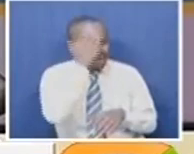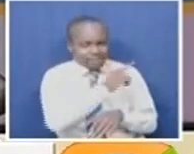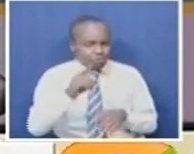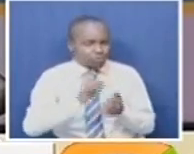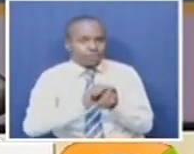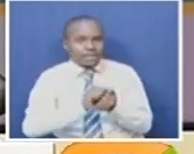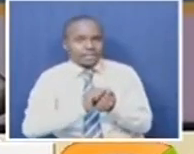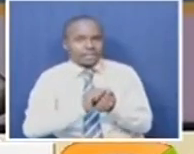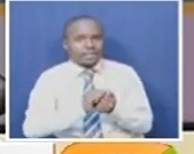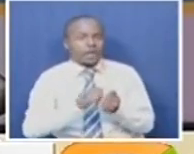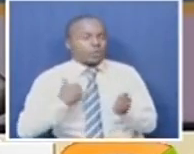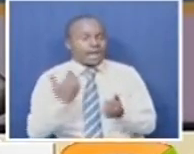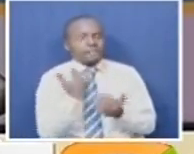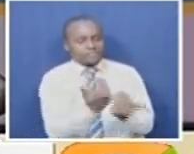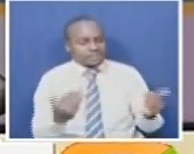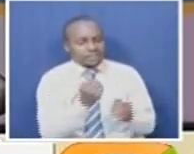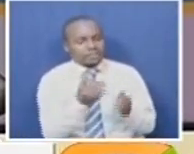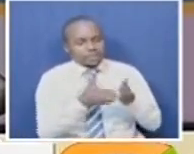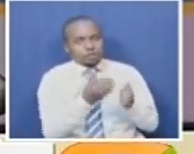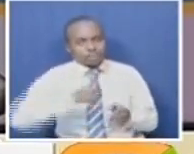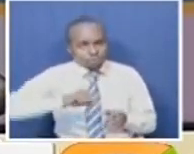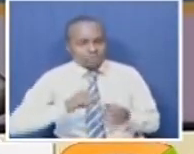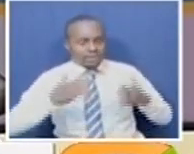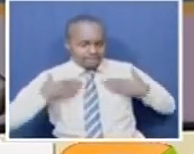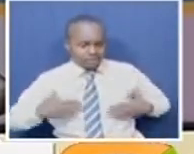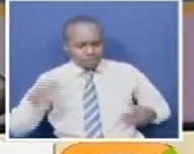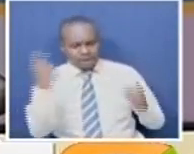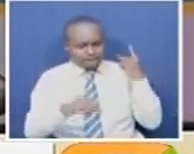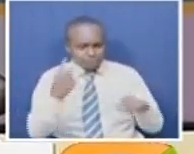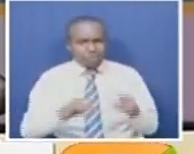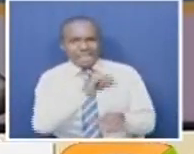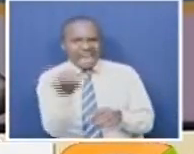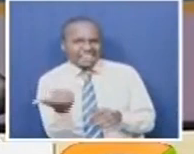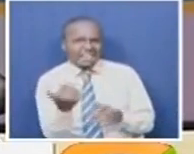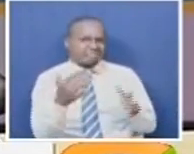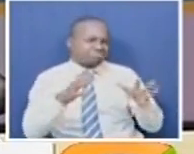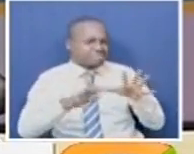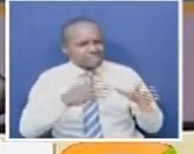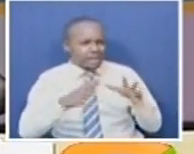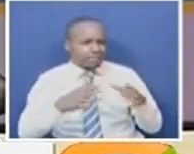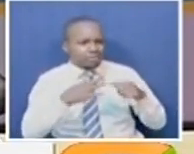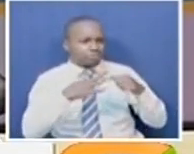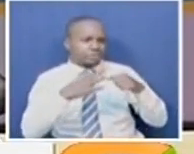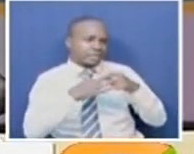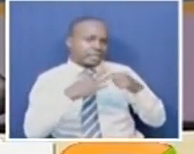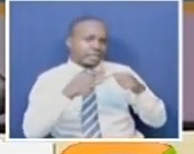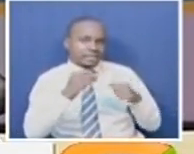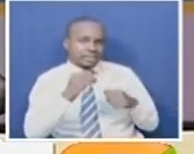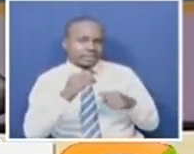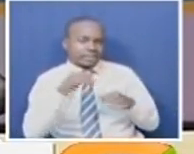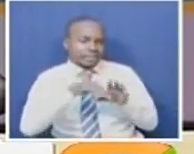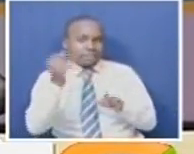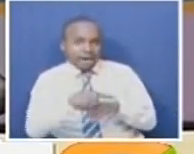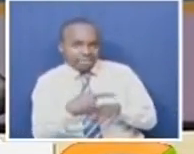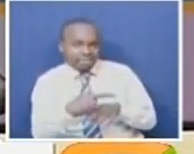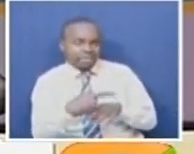cases of defilement. Physical abuse and the other forms of abuse will come maybe about 8 in a month, sometimes more, sometimes